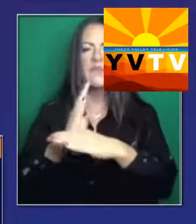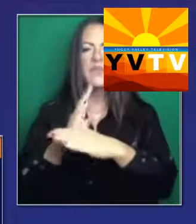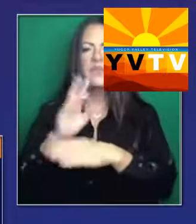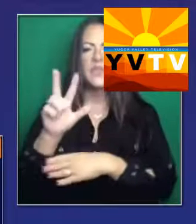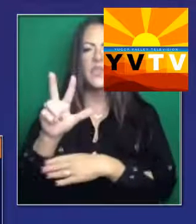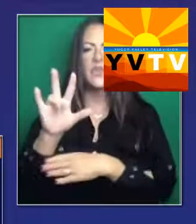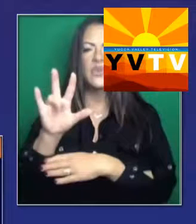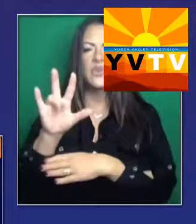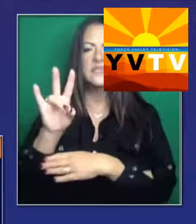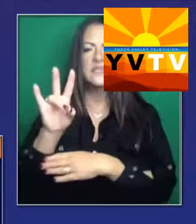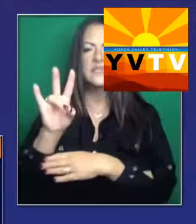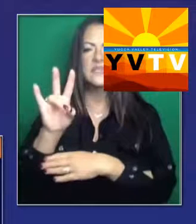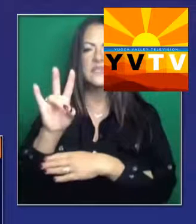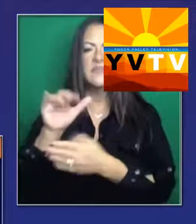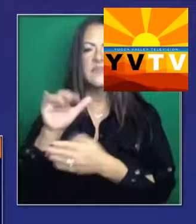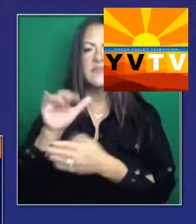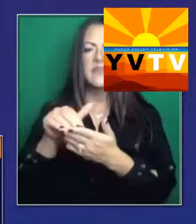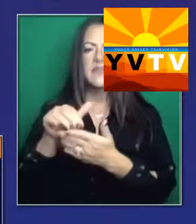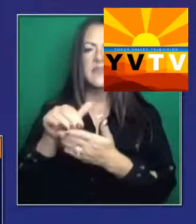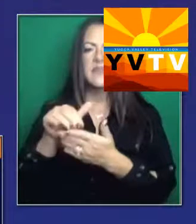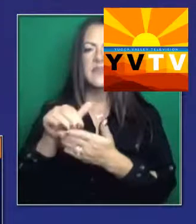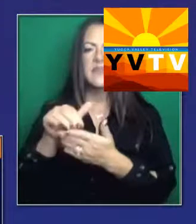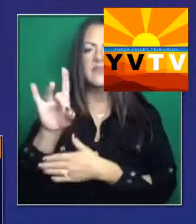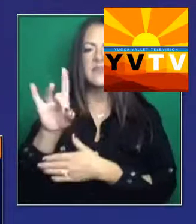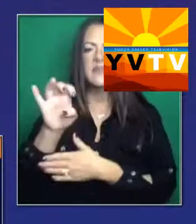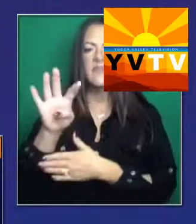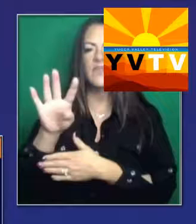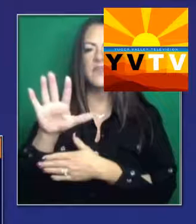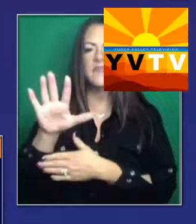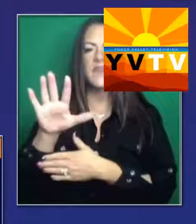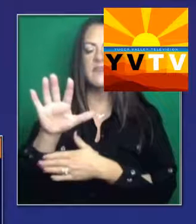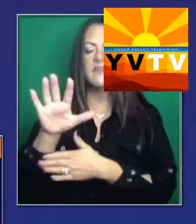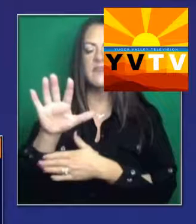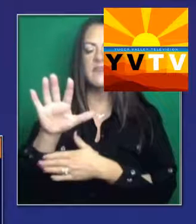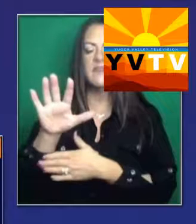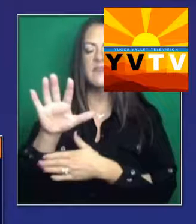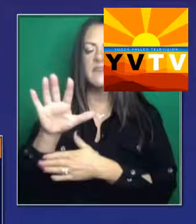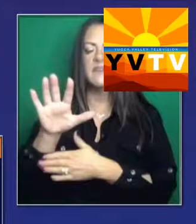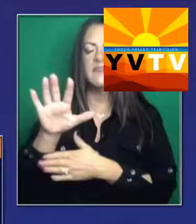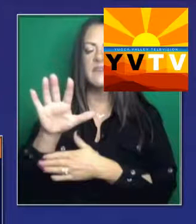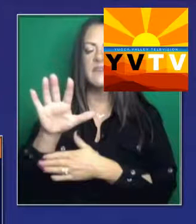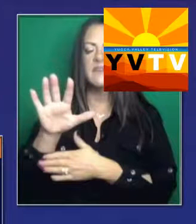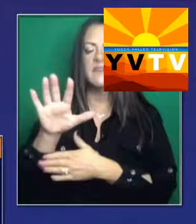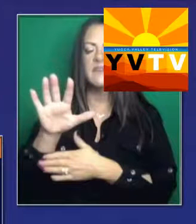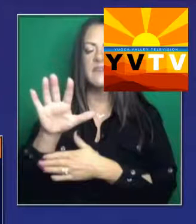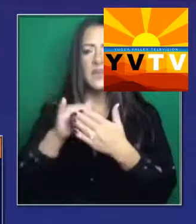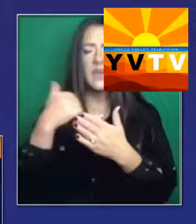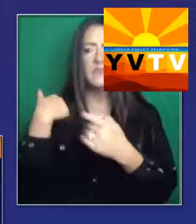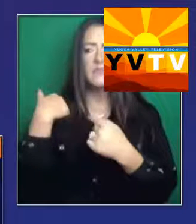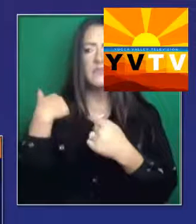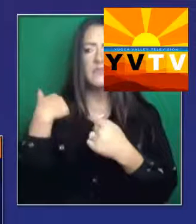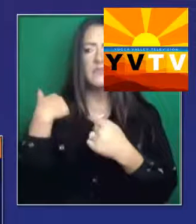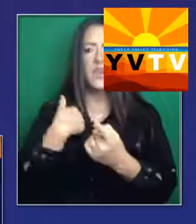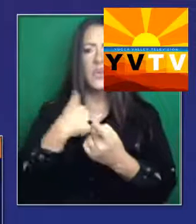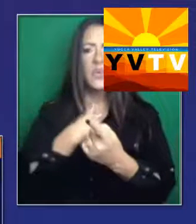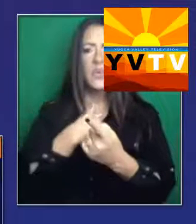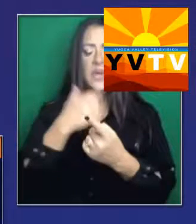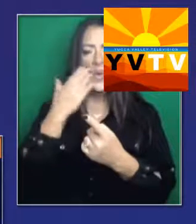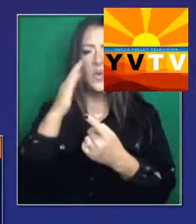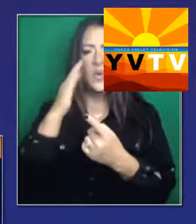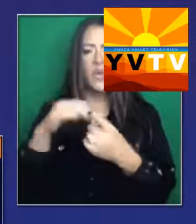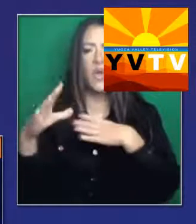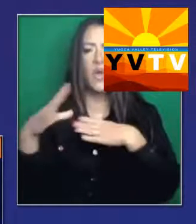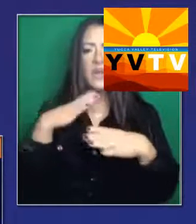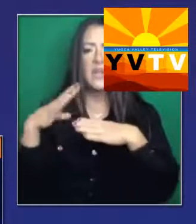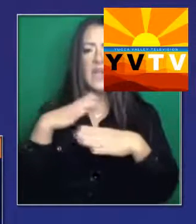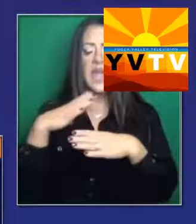37,845. And I caution, as we work through the holiday in particular, these case